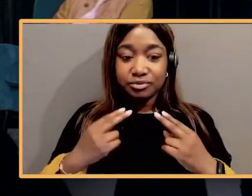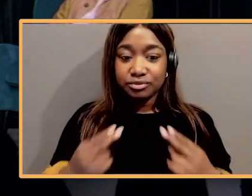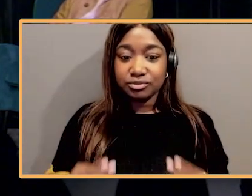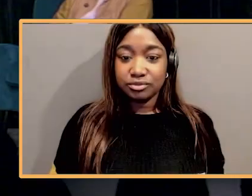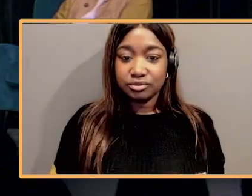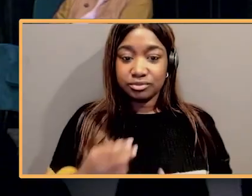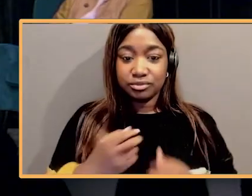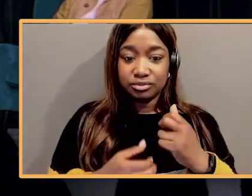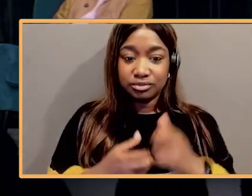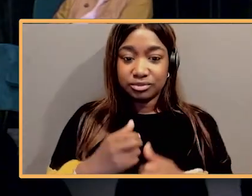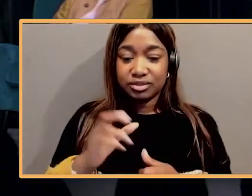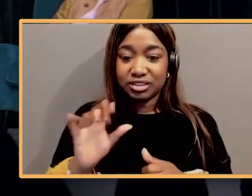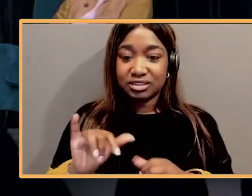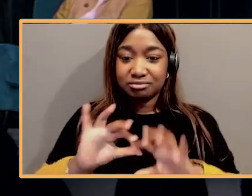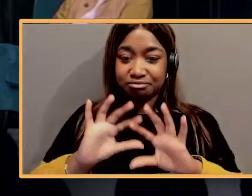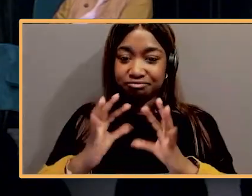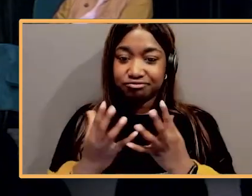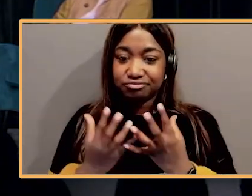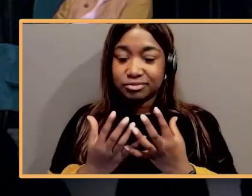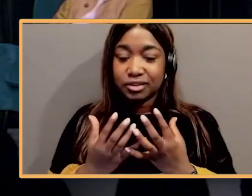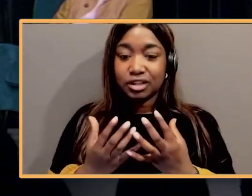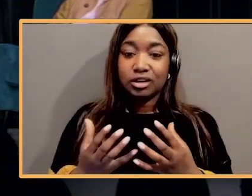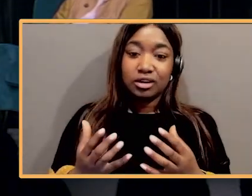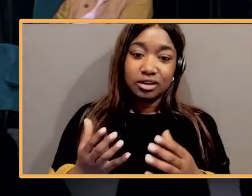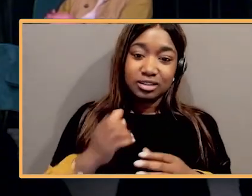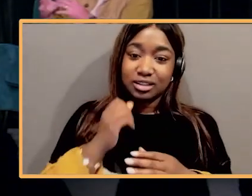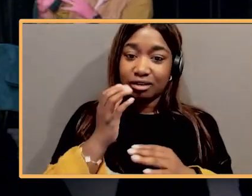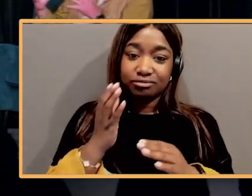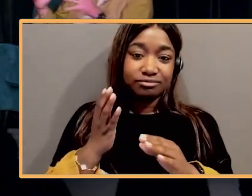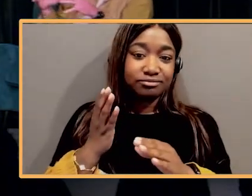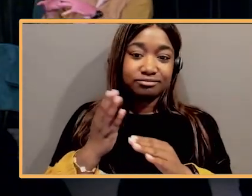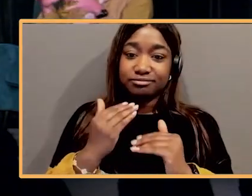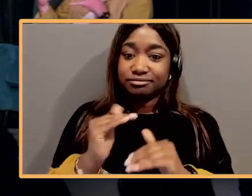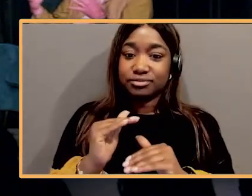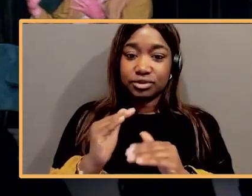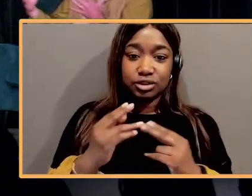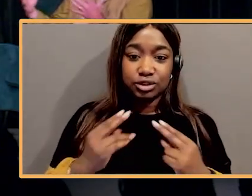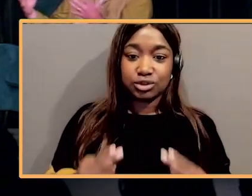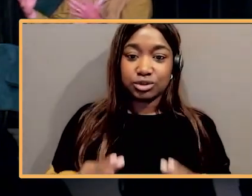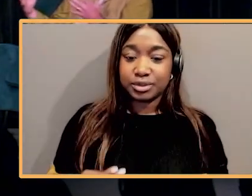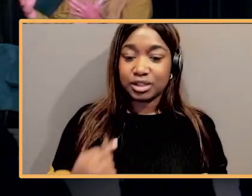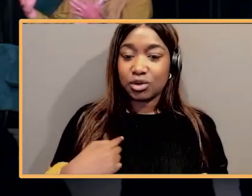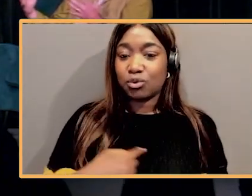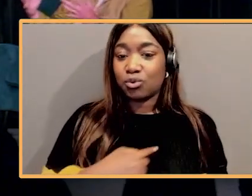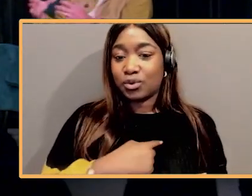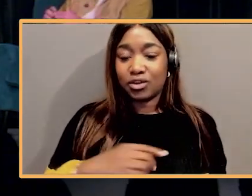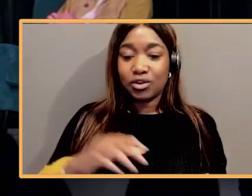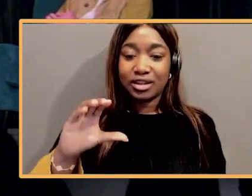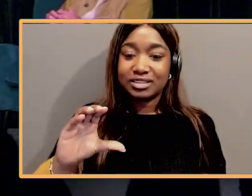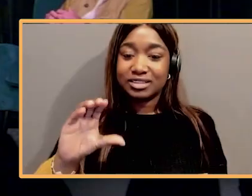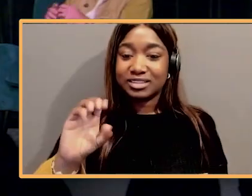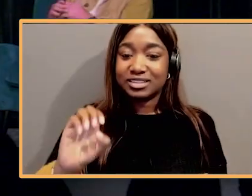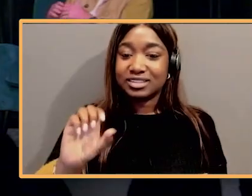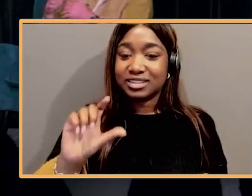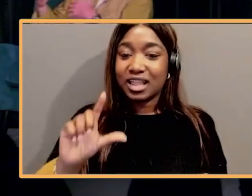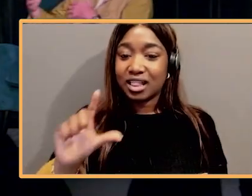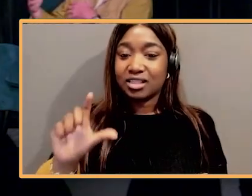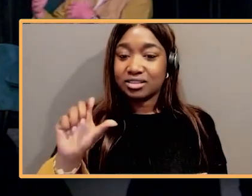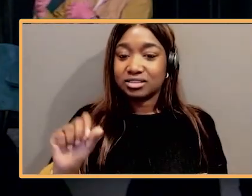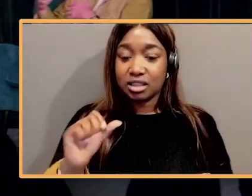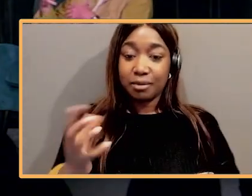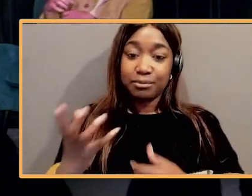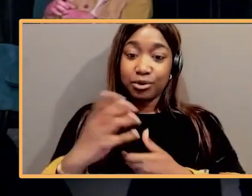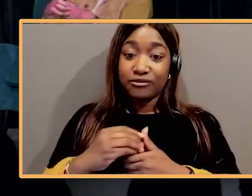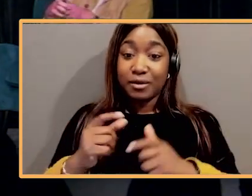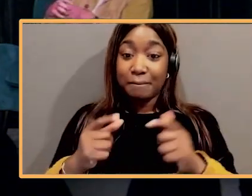that, like, we are cells as a part of a bigger organism. And we need to make that